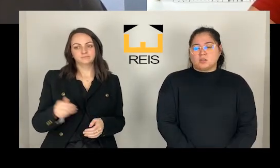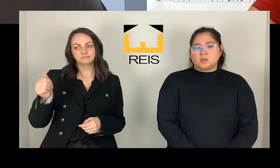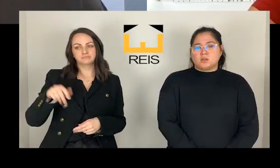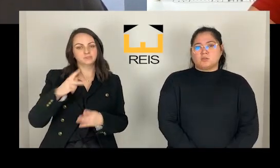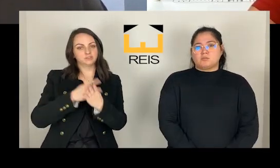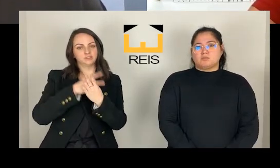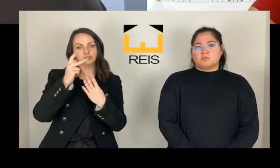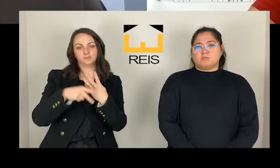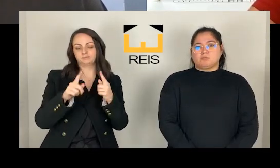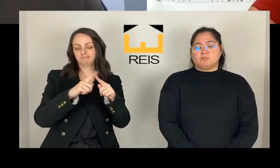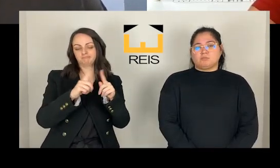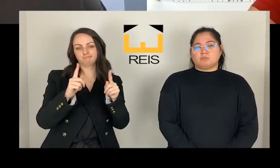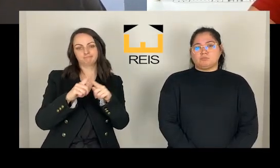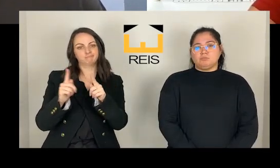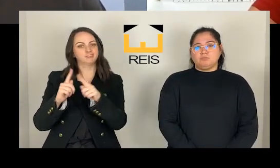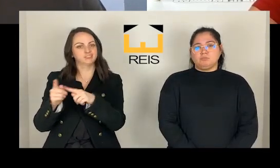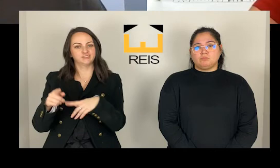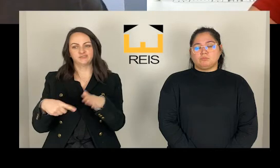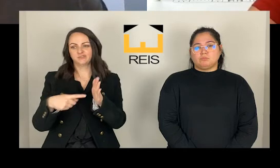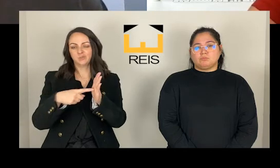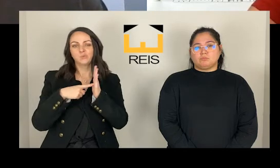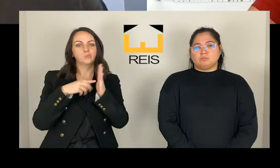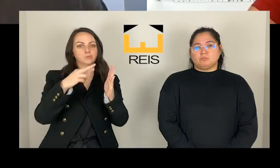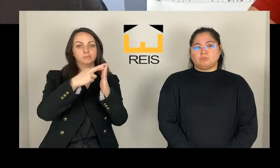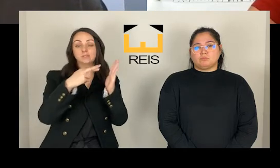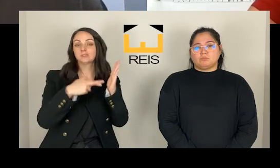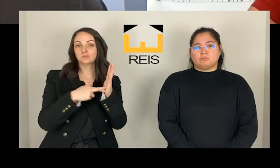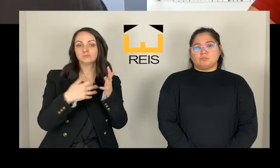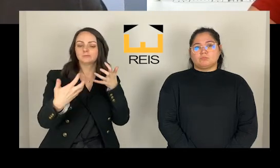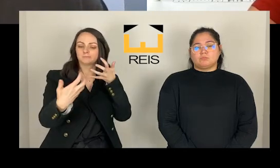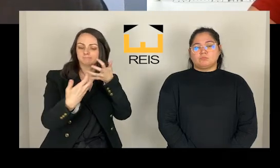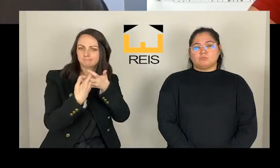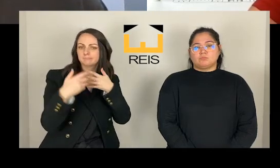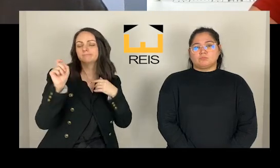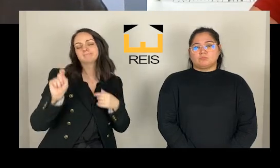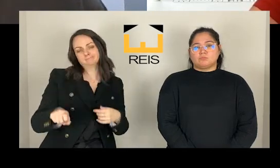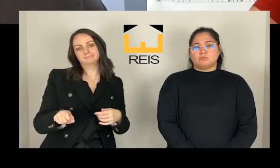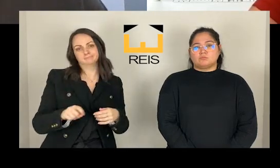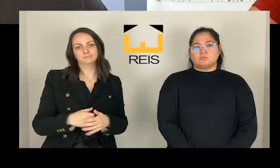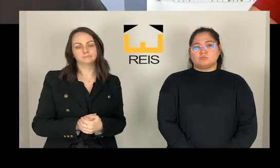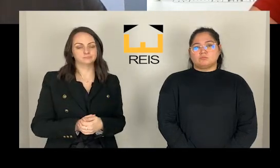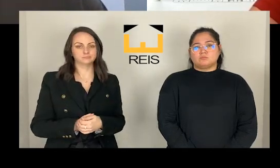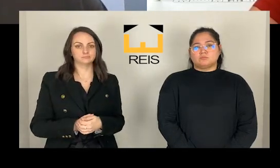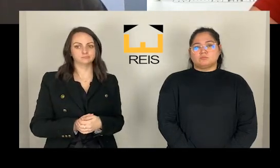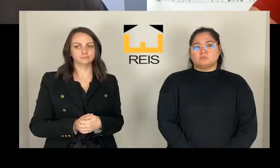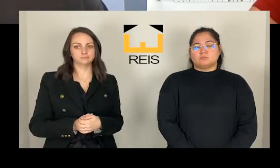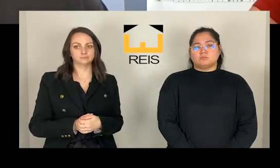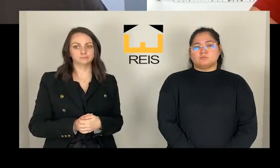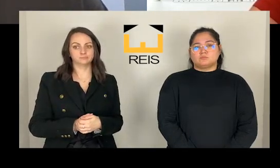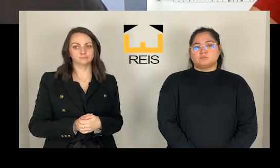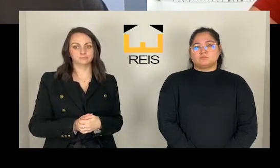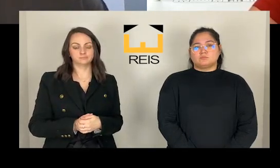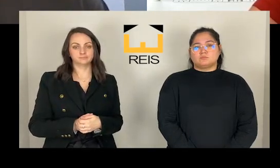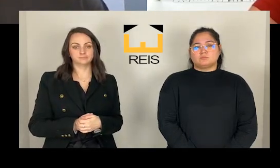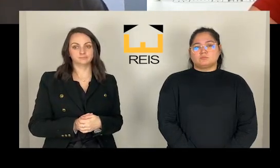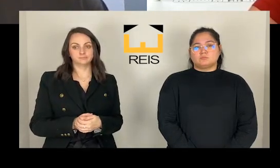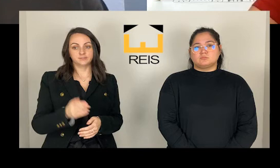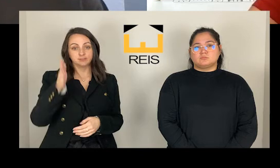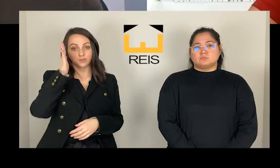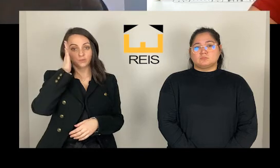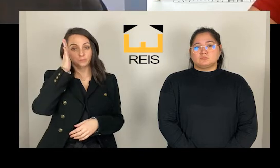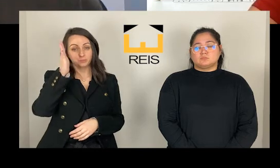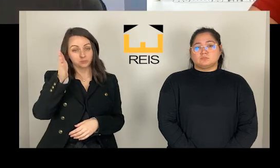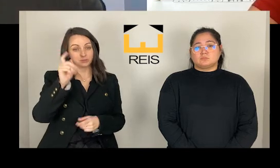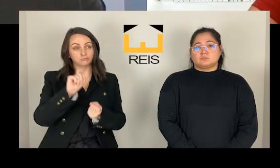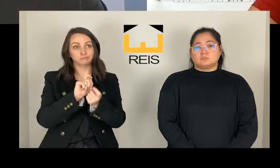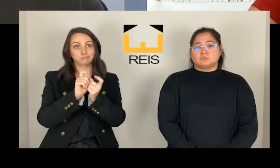has its conditions and requirements that will have to be met, and they will impact what a person may be able to